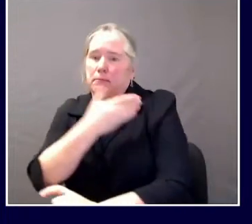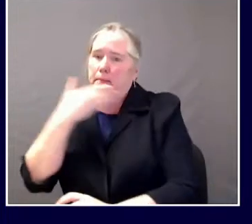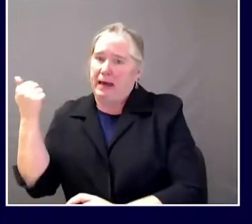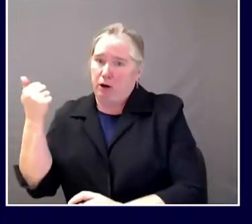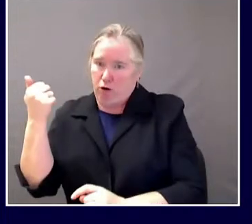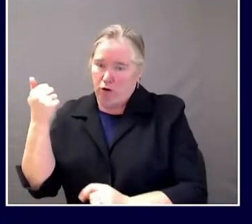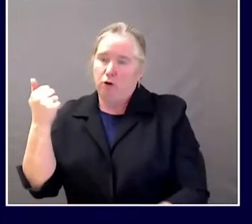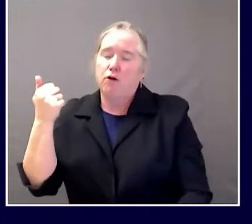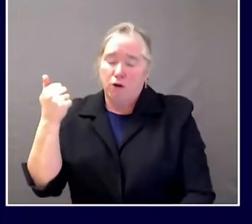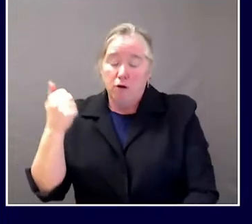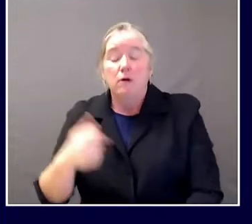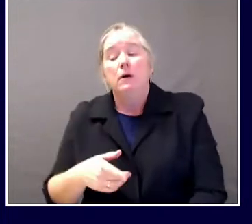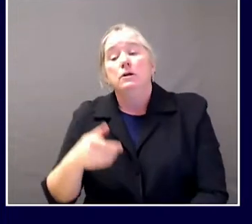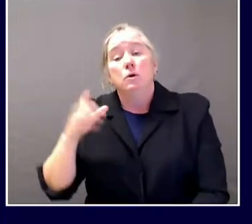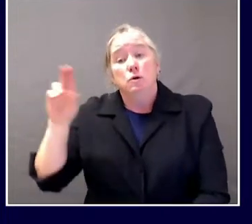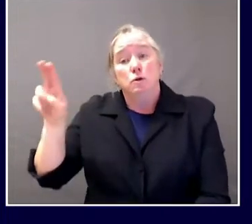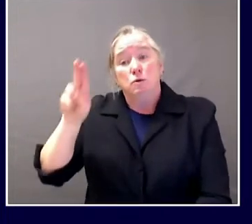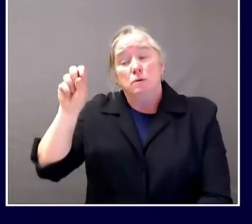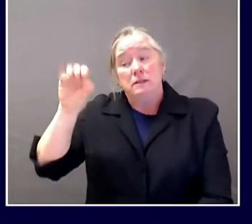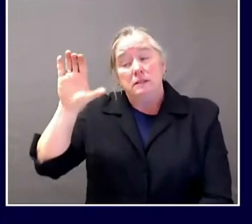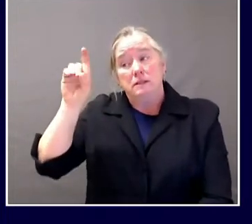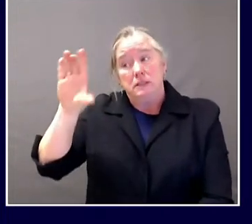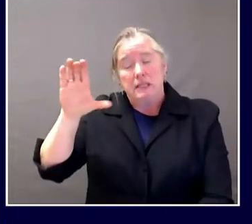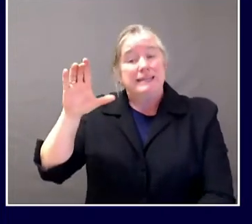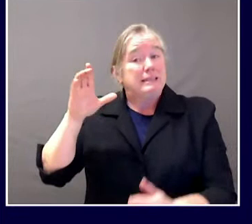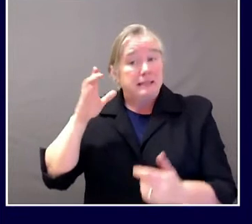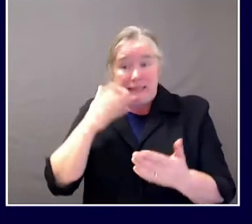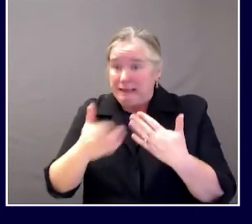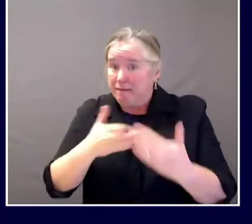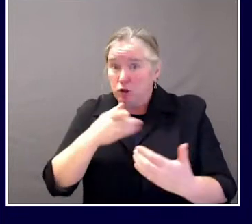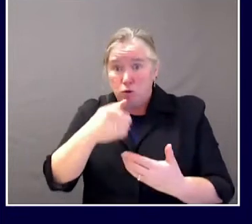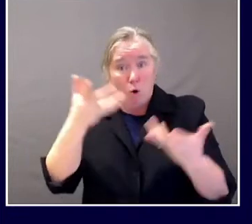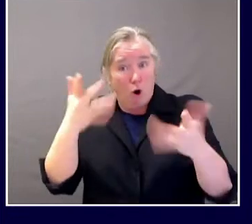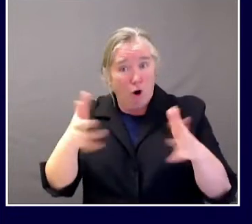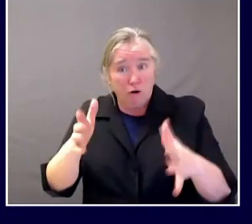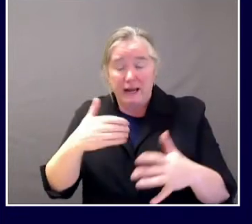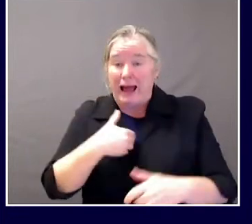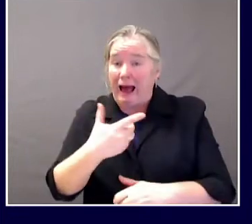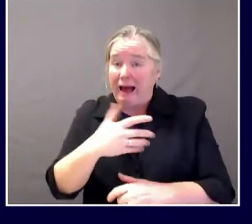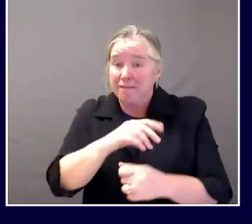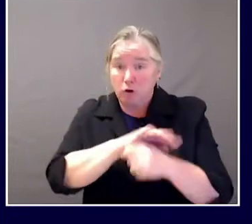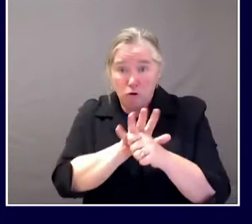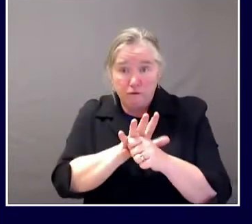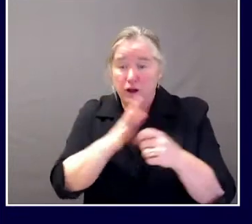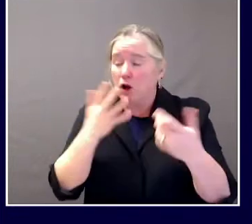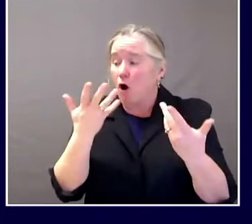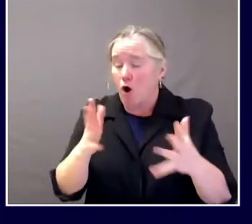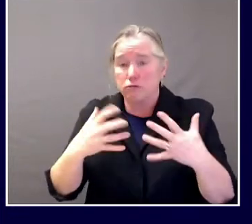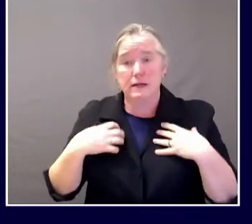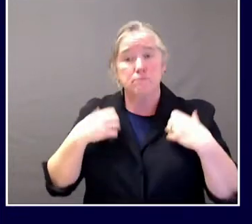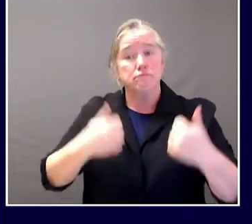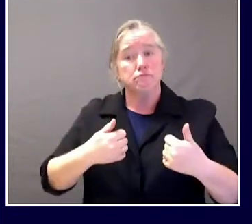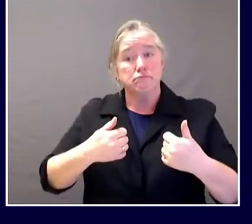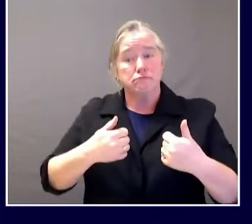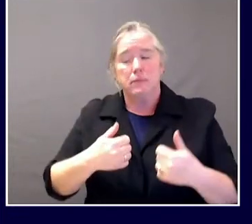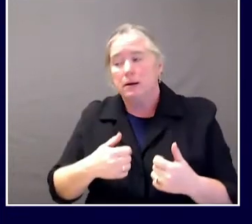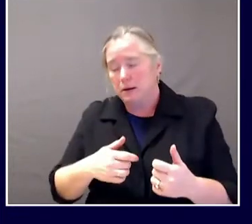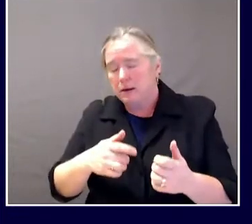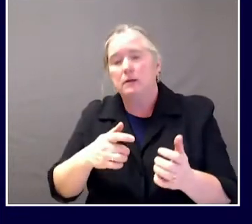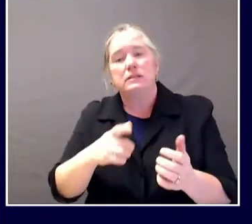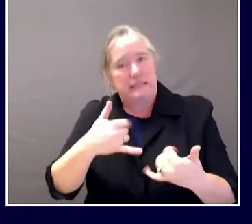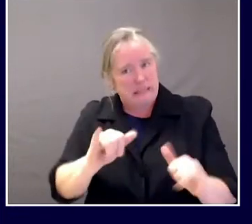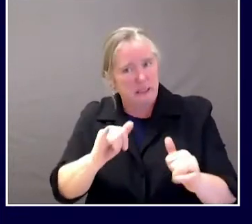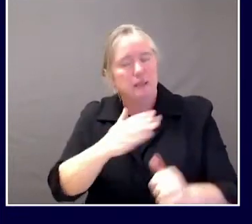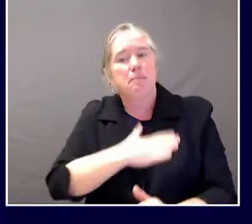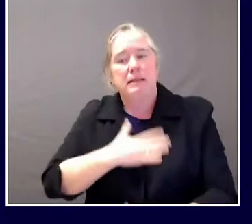even individuals who have recovered from COVID still be vaccinated. Now, do they need to be the very first folks in line